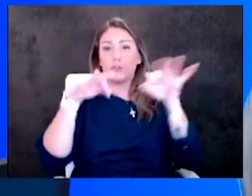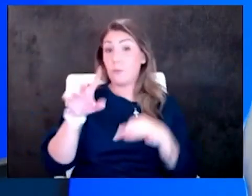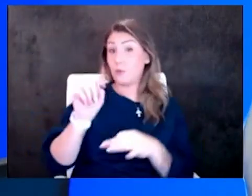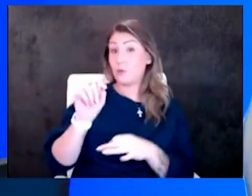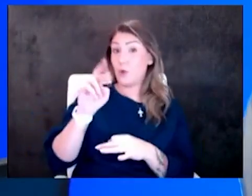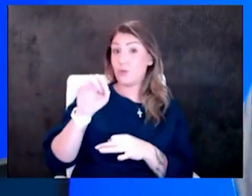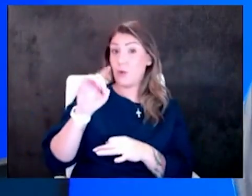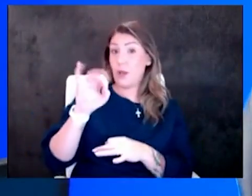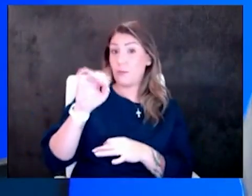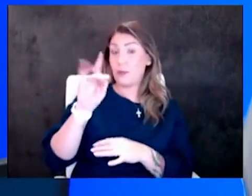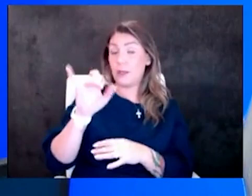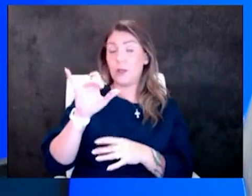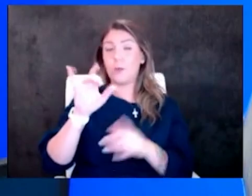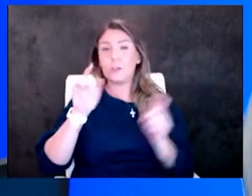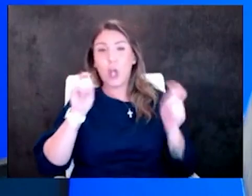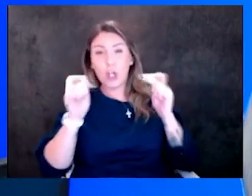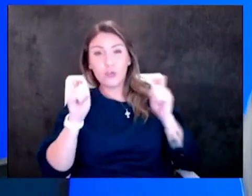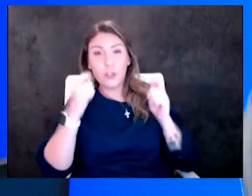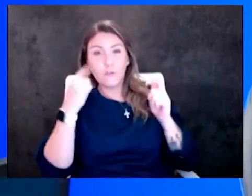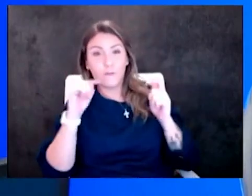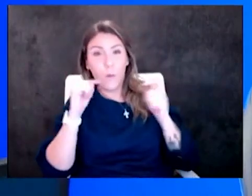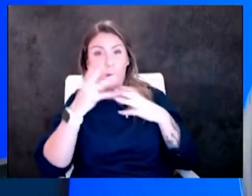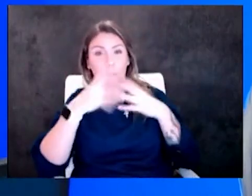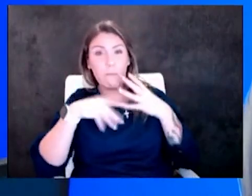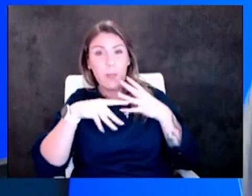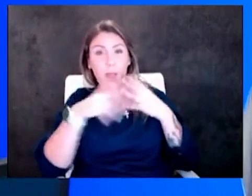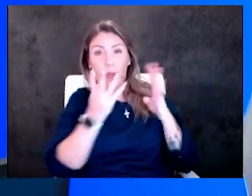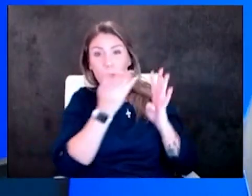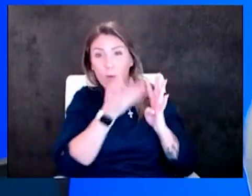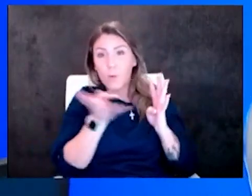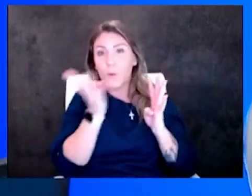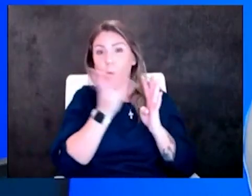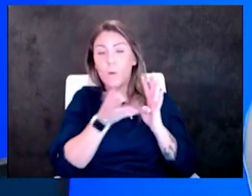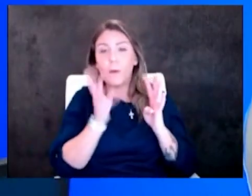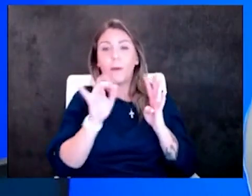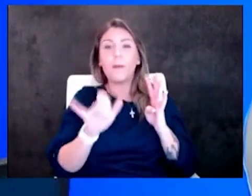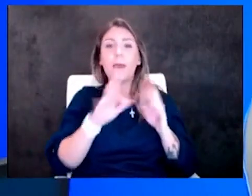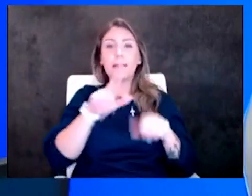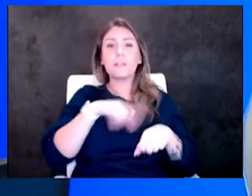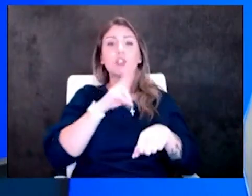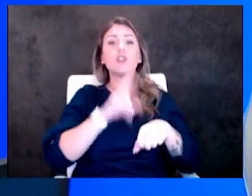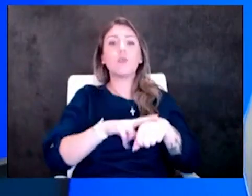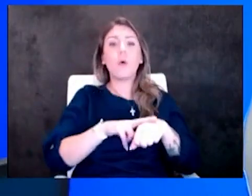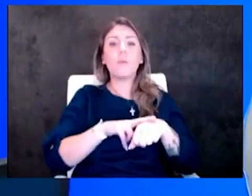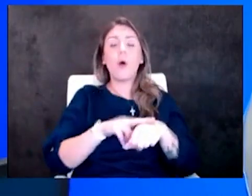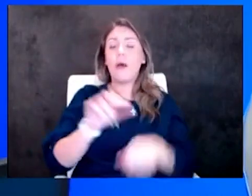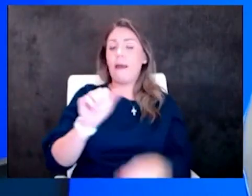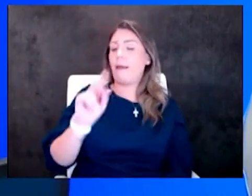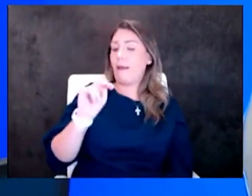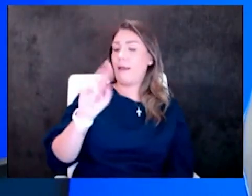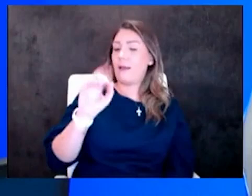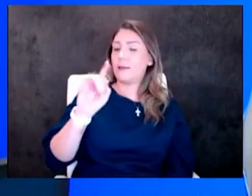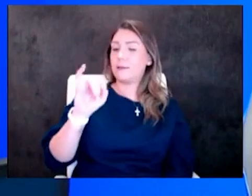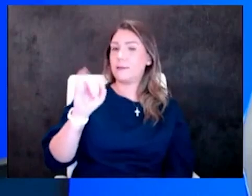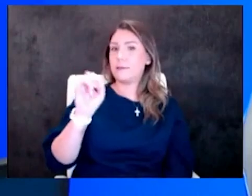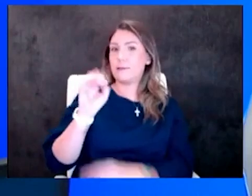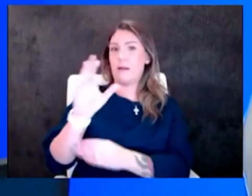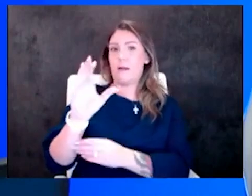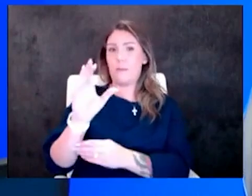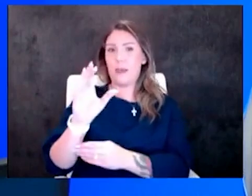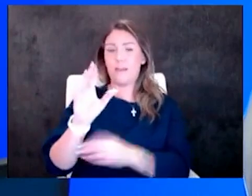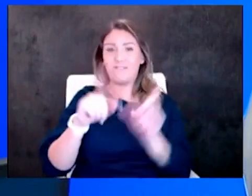of blood flow. That is considered a normal anatomic variation and often